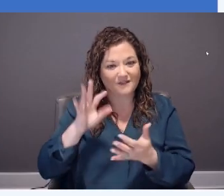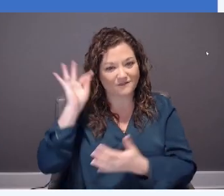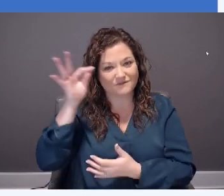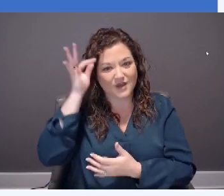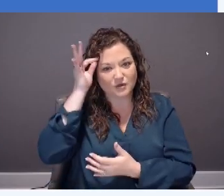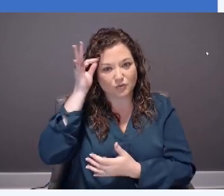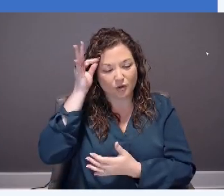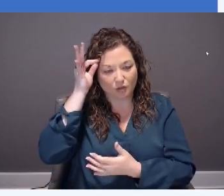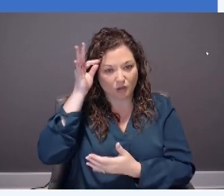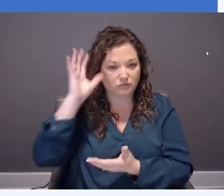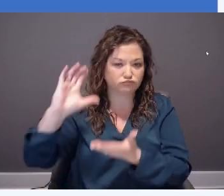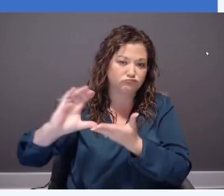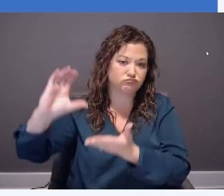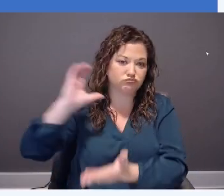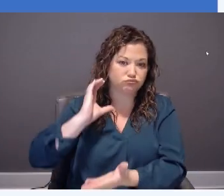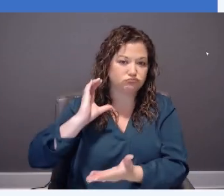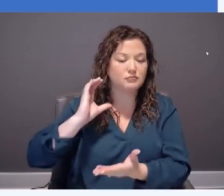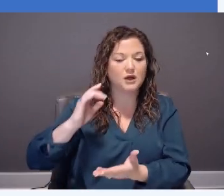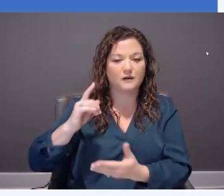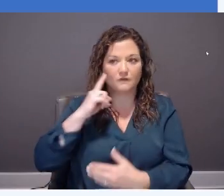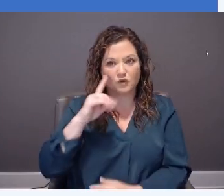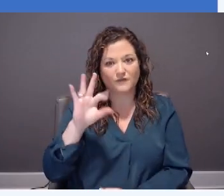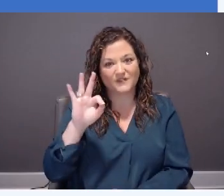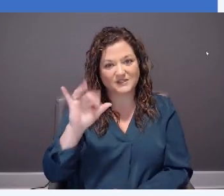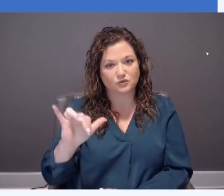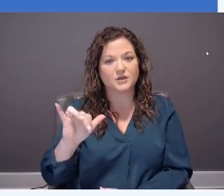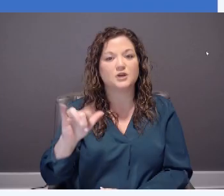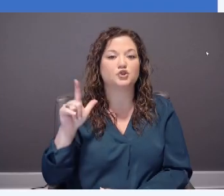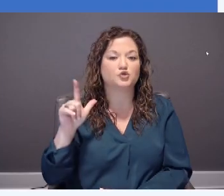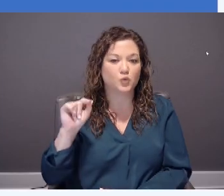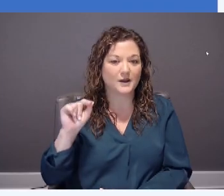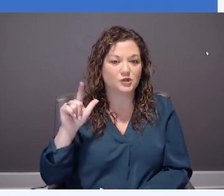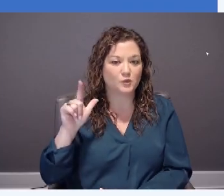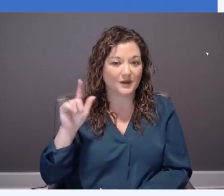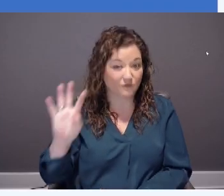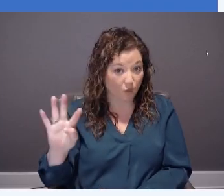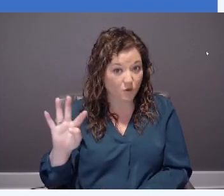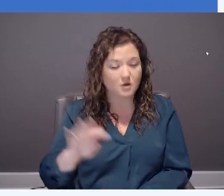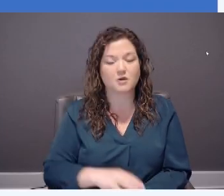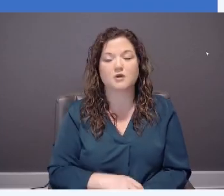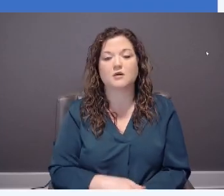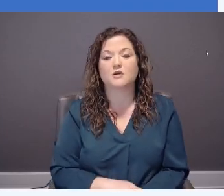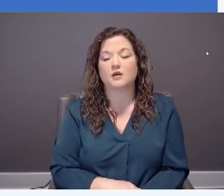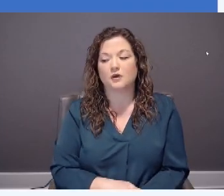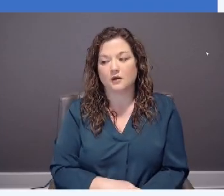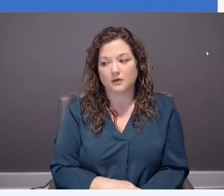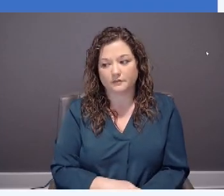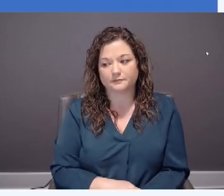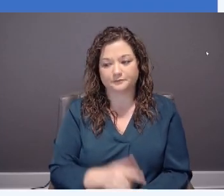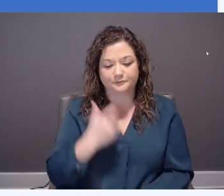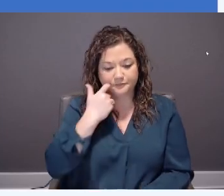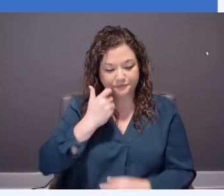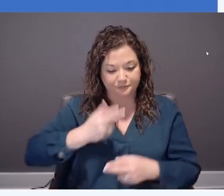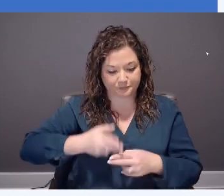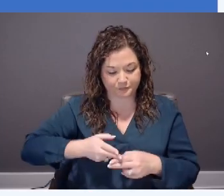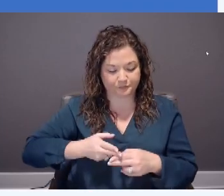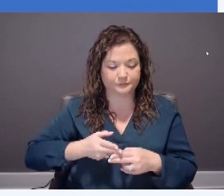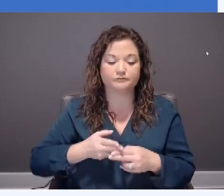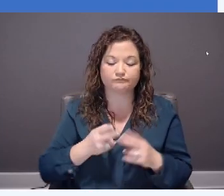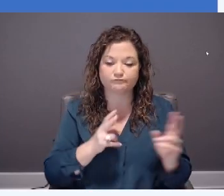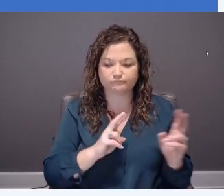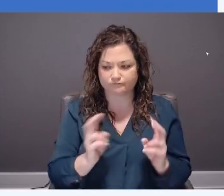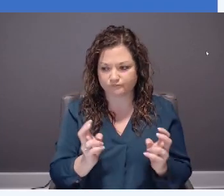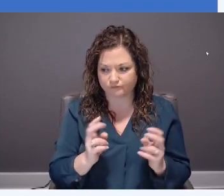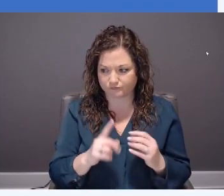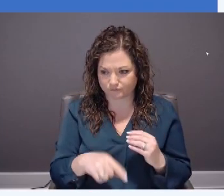received for FY24. And then, as mentioned earlier, there is an item regarding the broadband